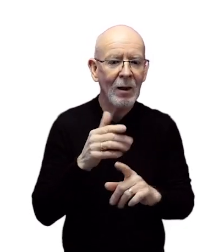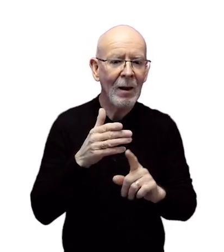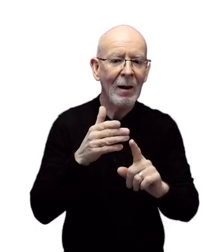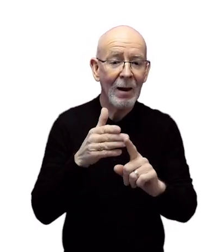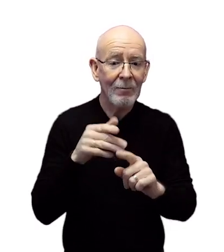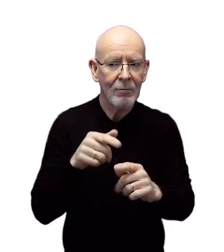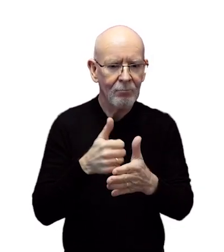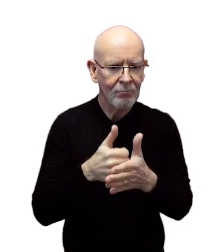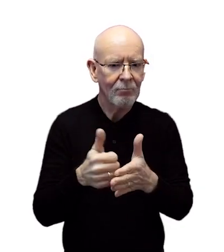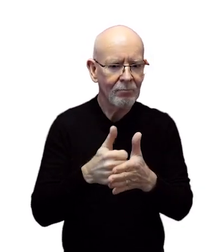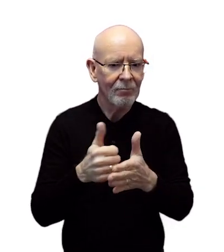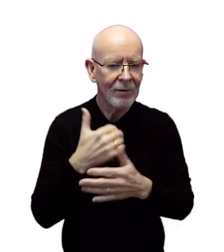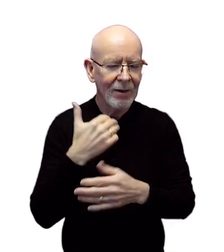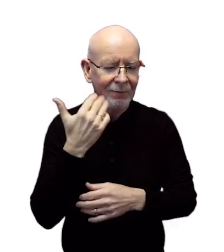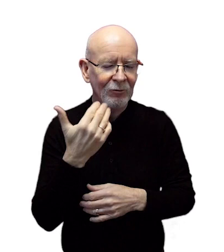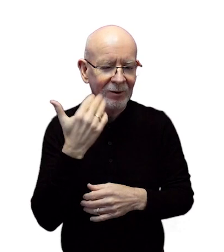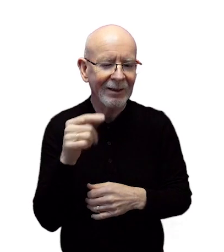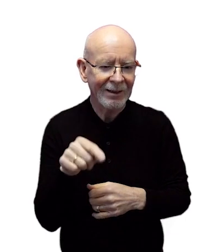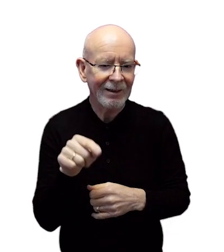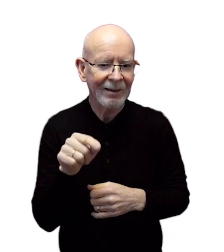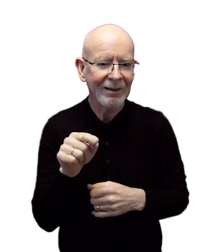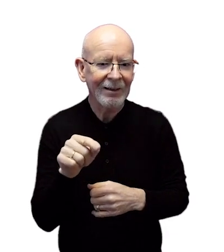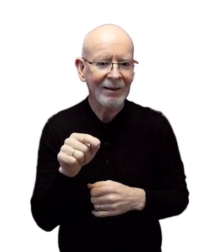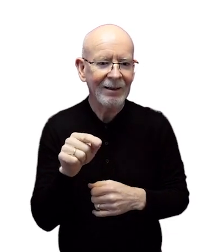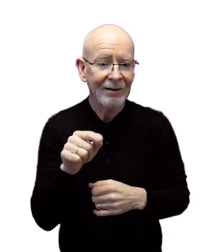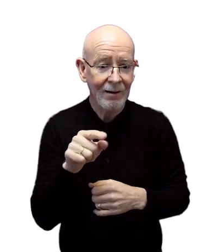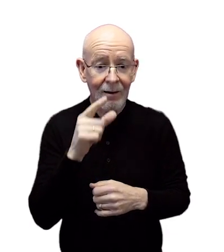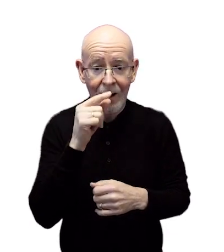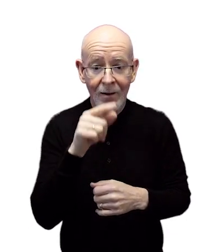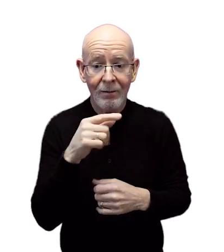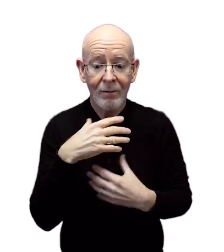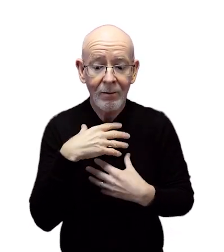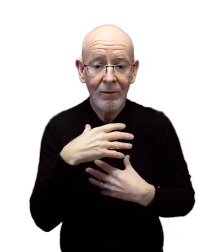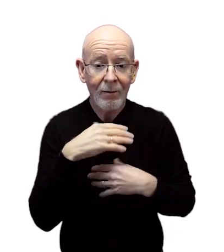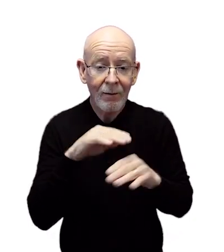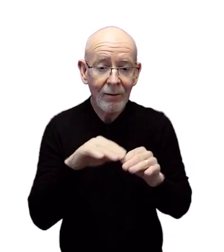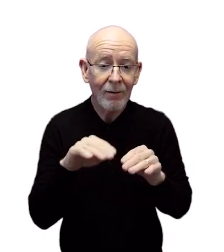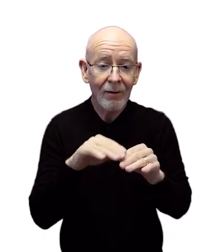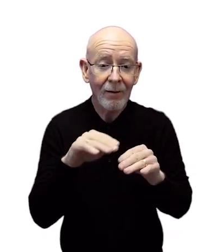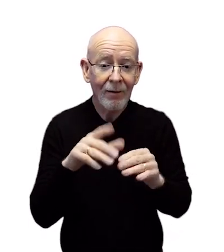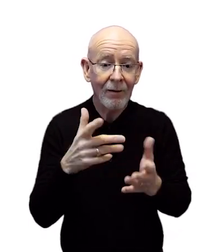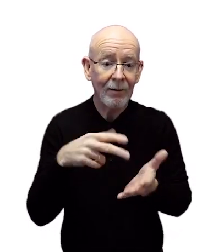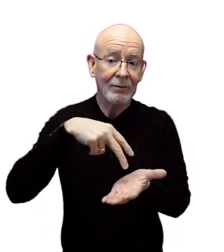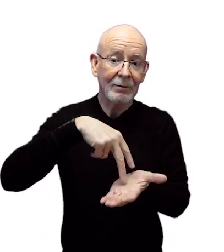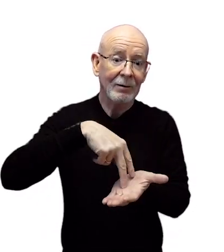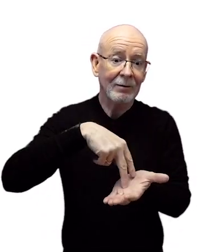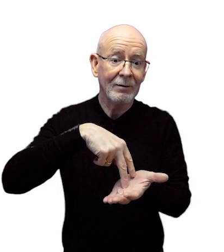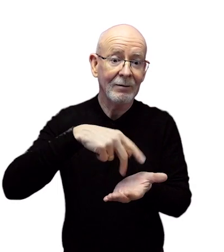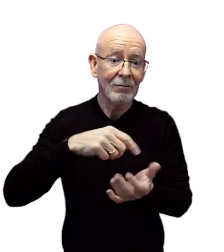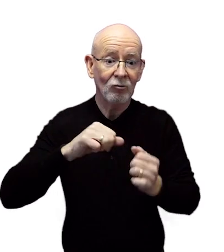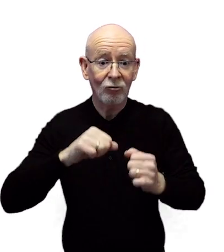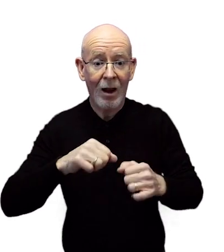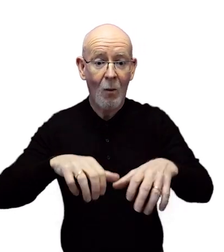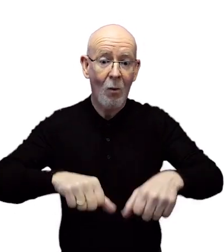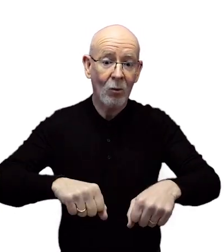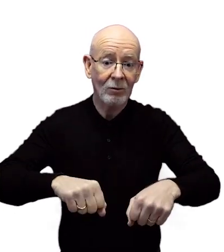this regularly as part of your daily routine. You can perform the breathing technique in standing, sitting in a chair that supports your